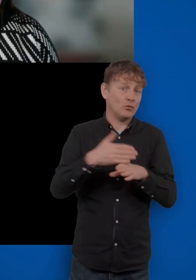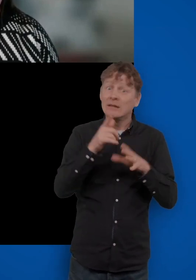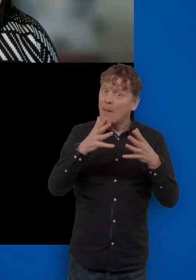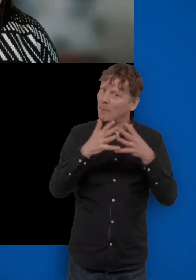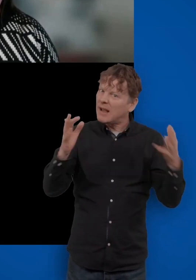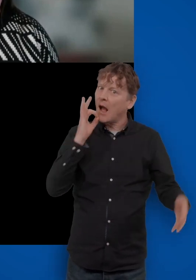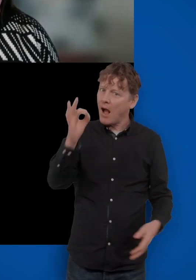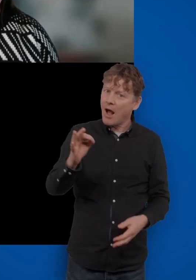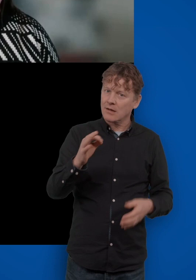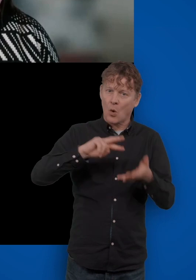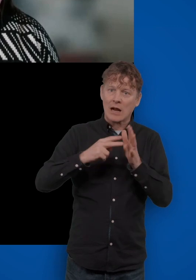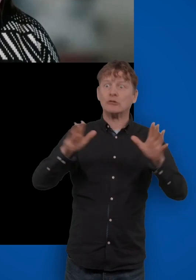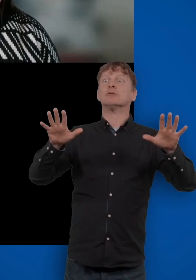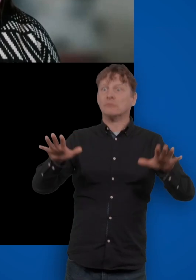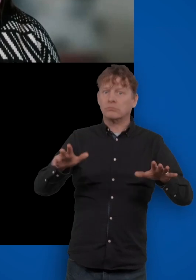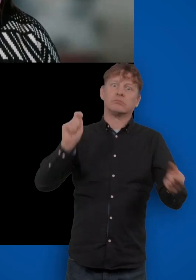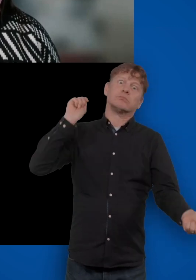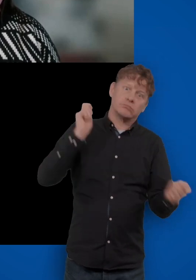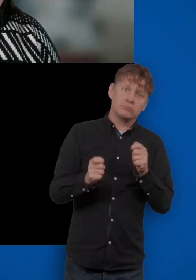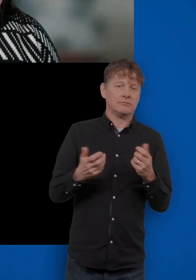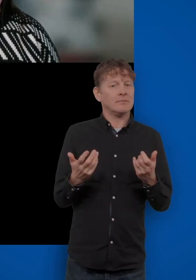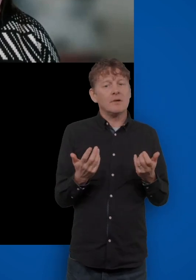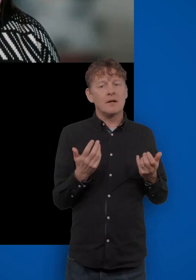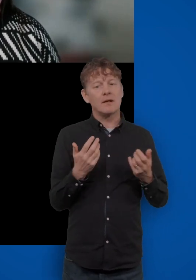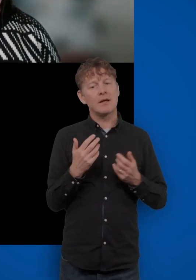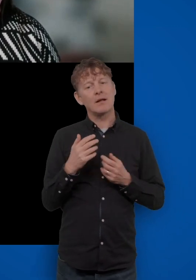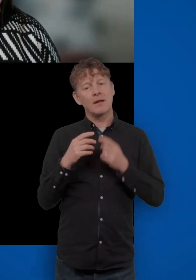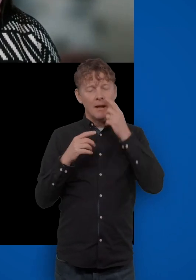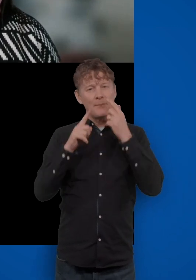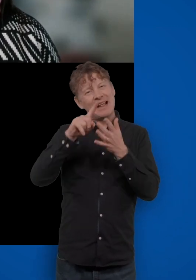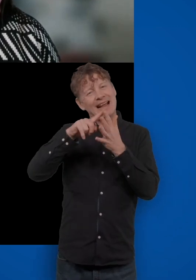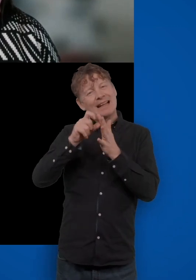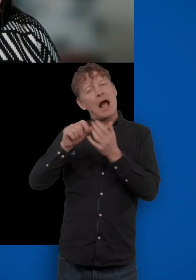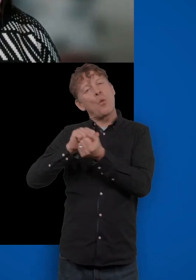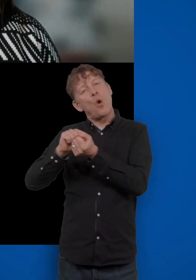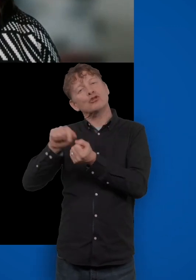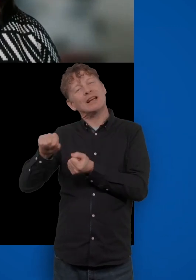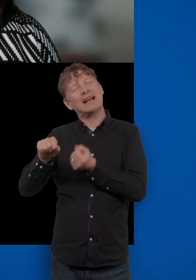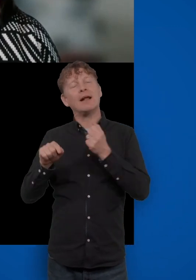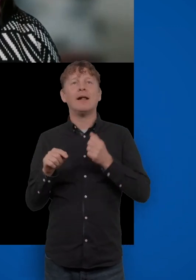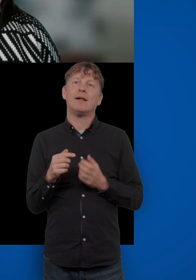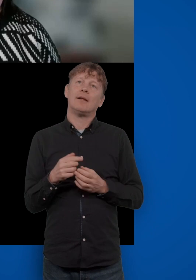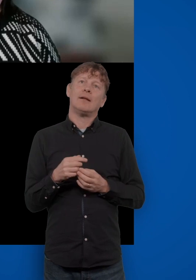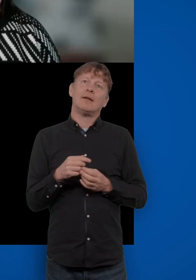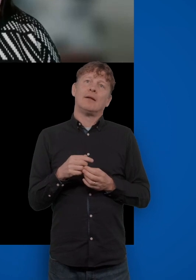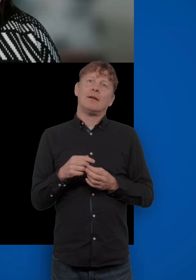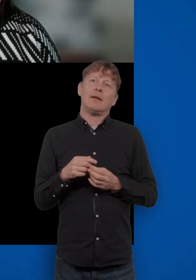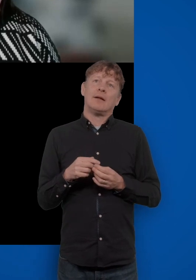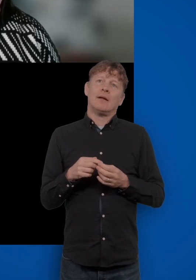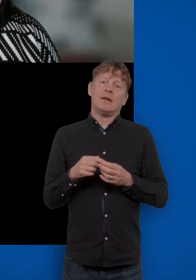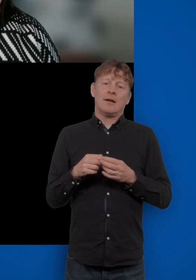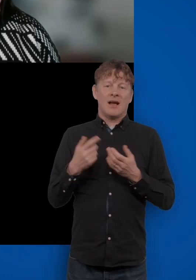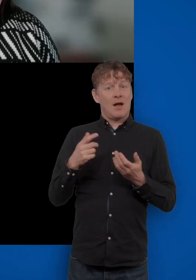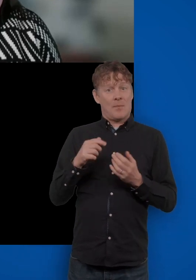which is a big ask. And I was going to say really about the for EDI washing, it's sort of, obviously you can't have